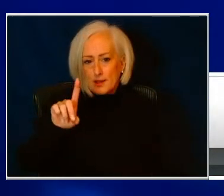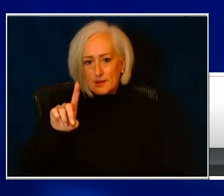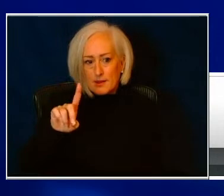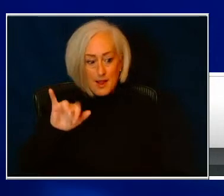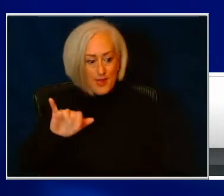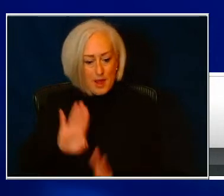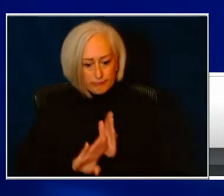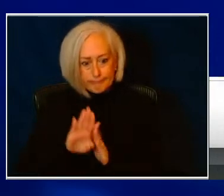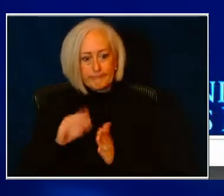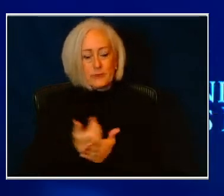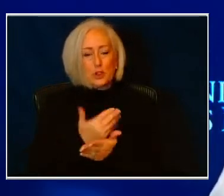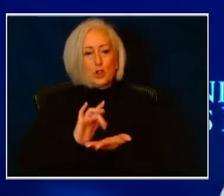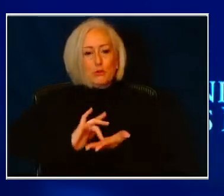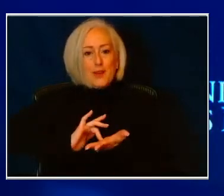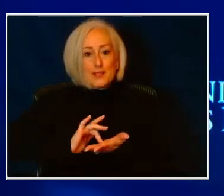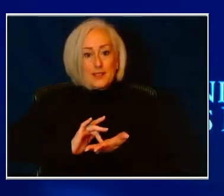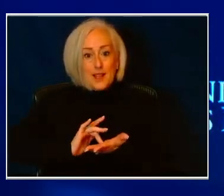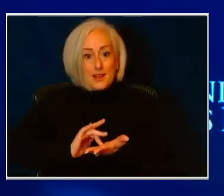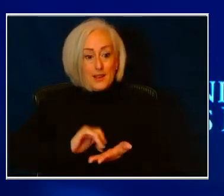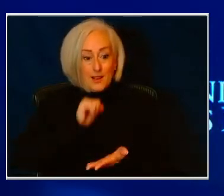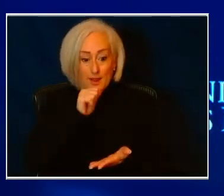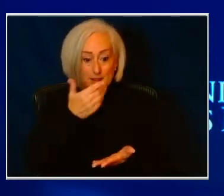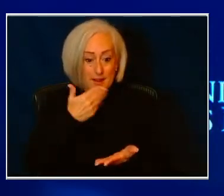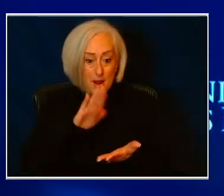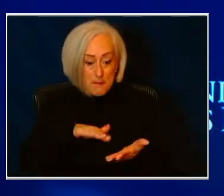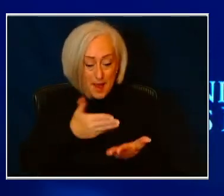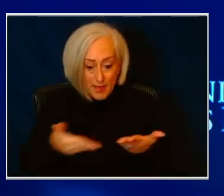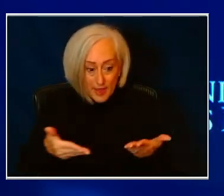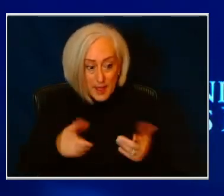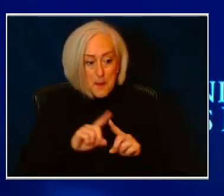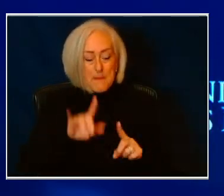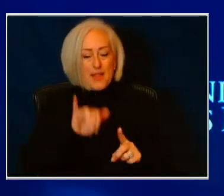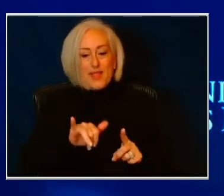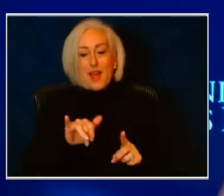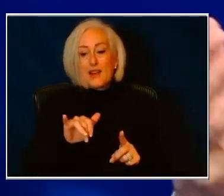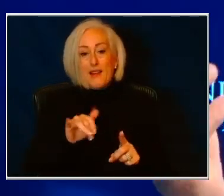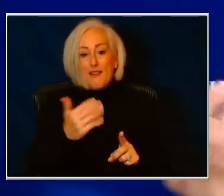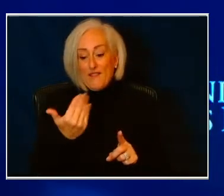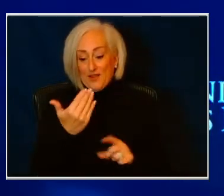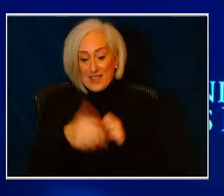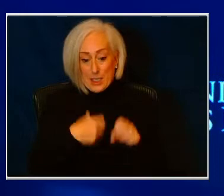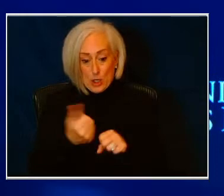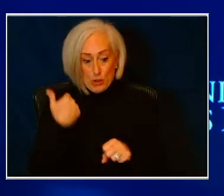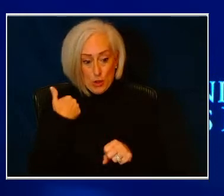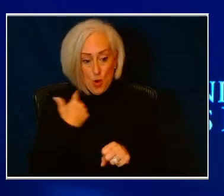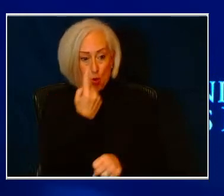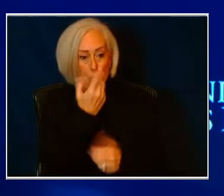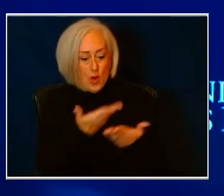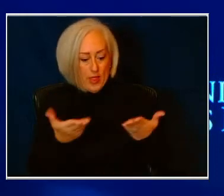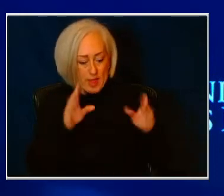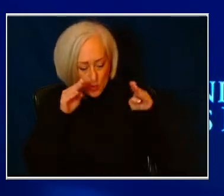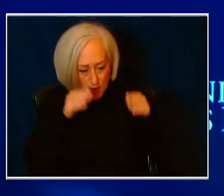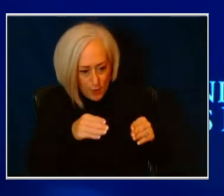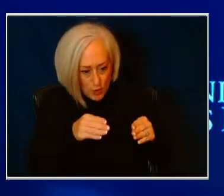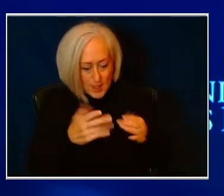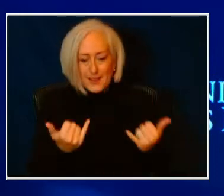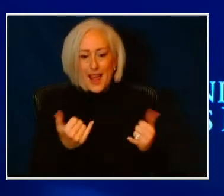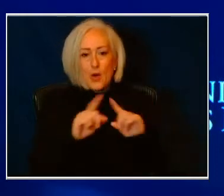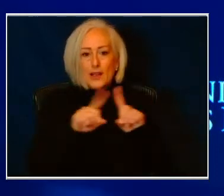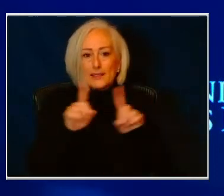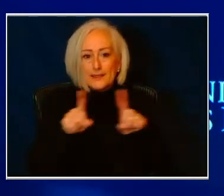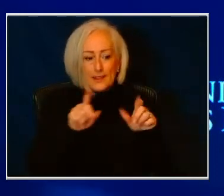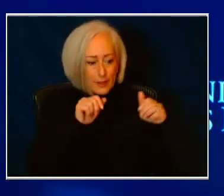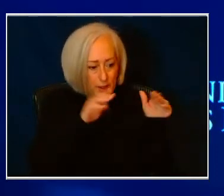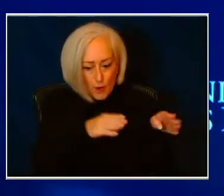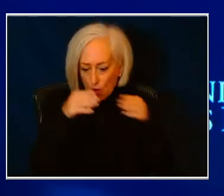That's not a fault, but that was the only thing we were looking at 15 years ago. And today, there's so many different approaches, and I believe